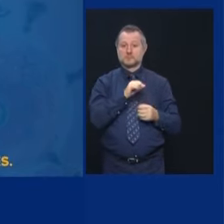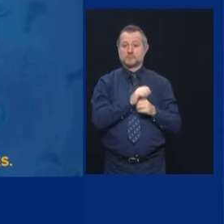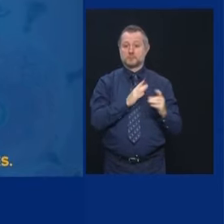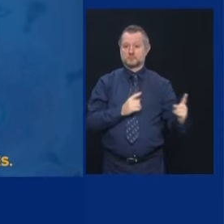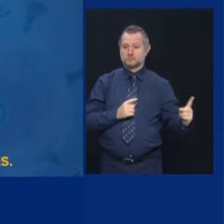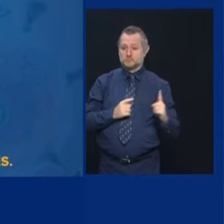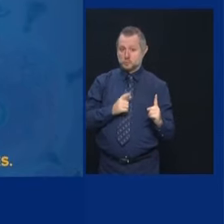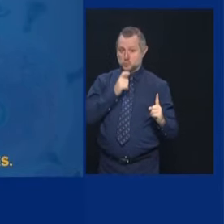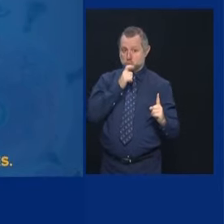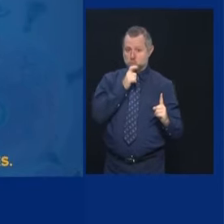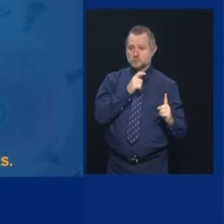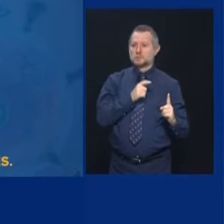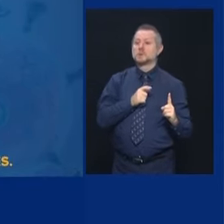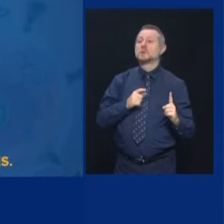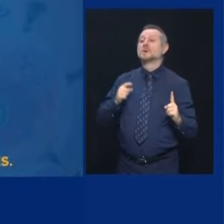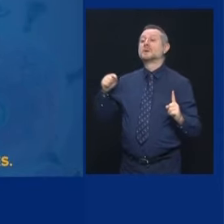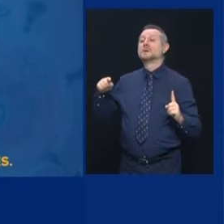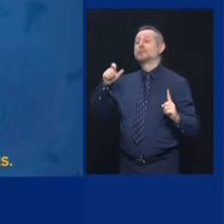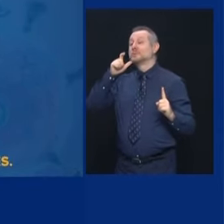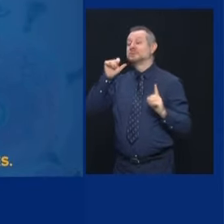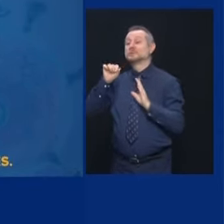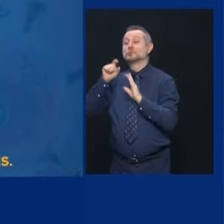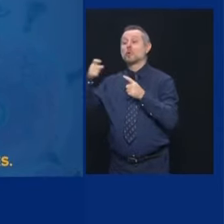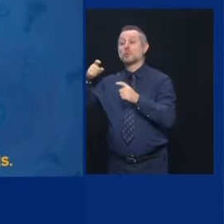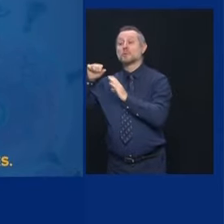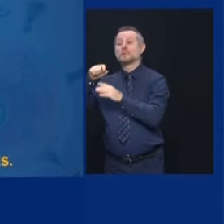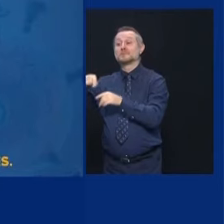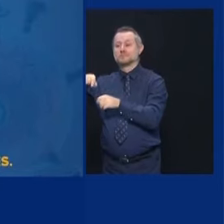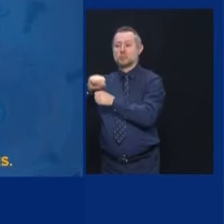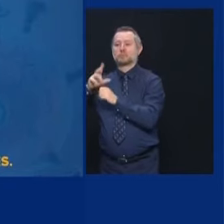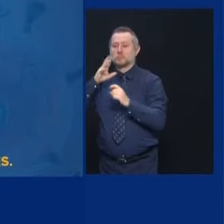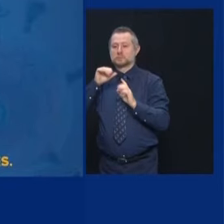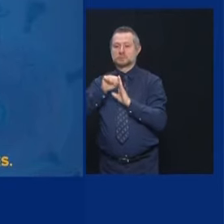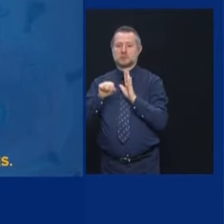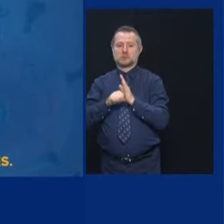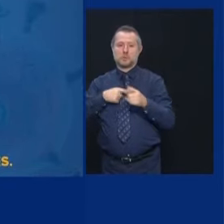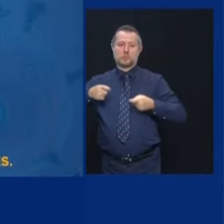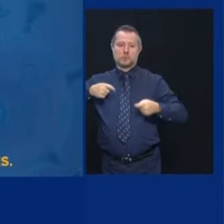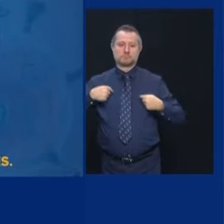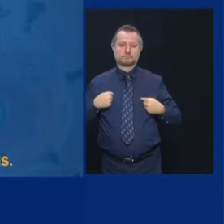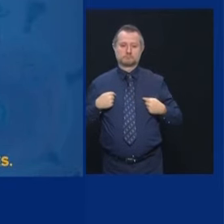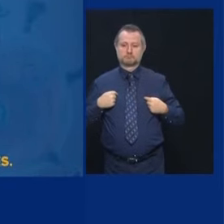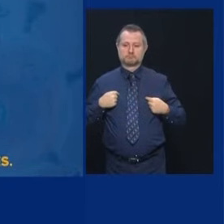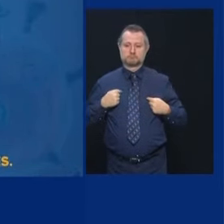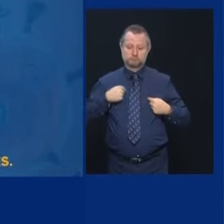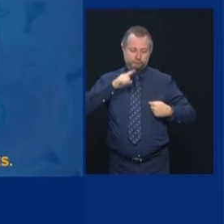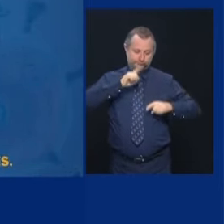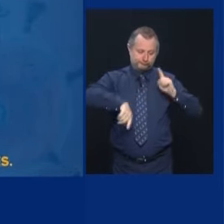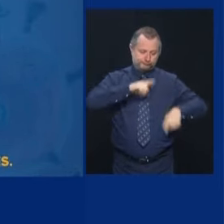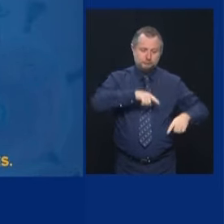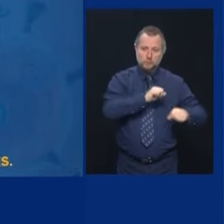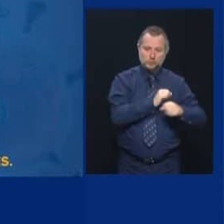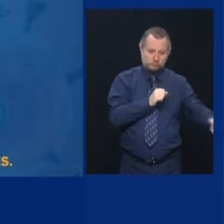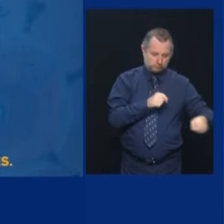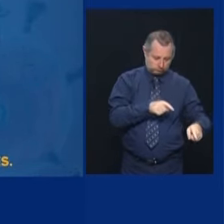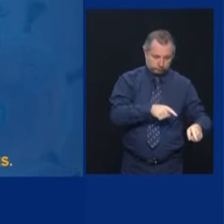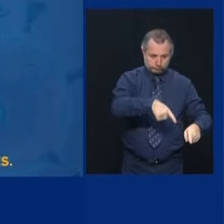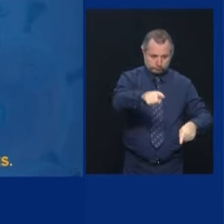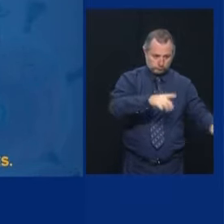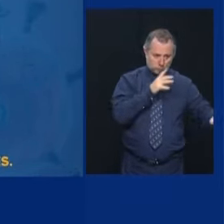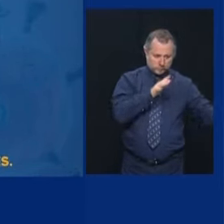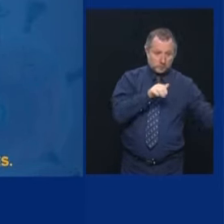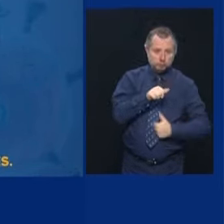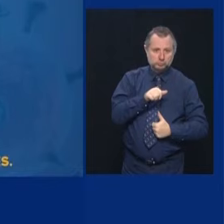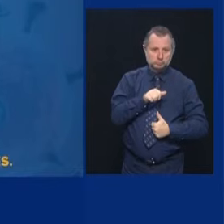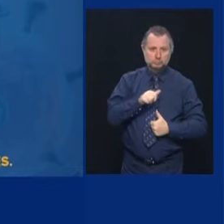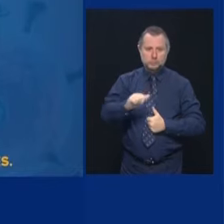but the state will take over the enforcement with the